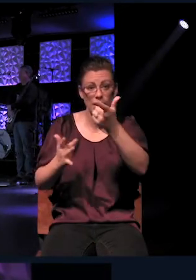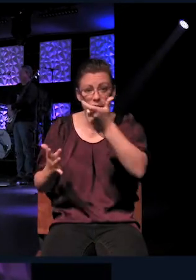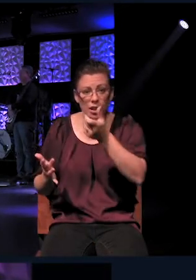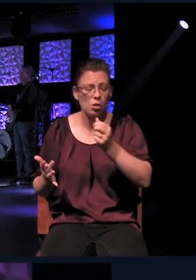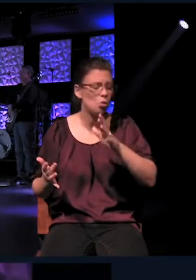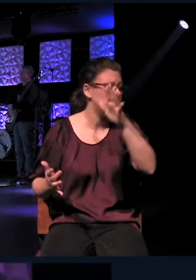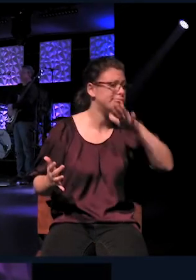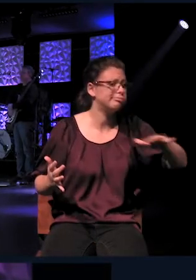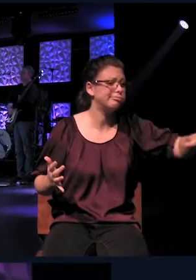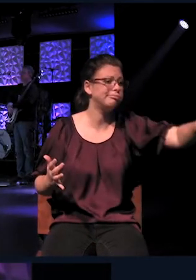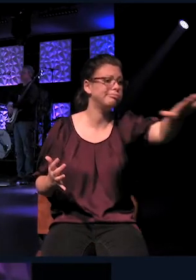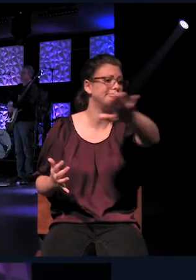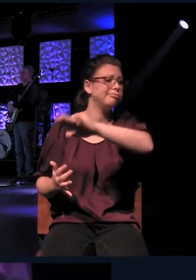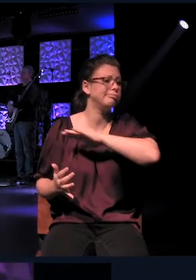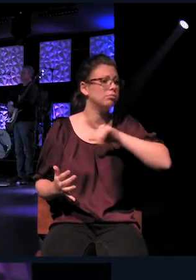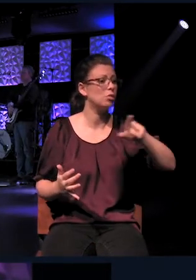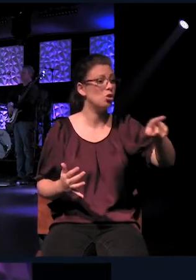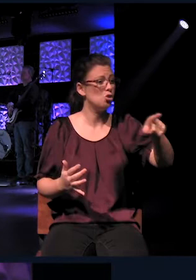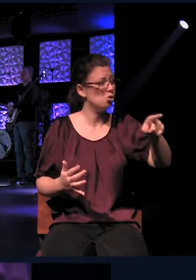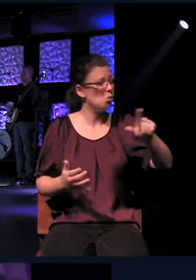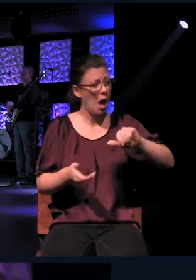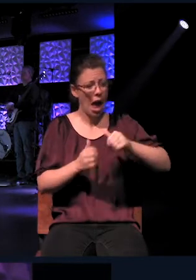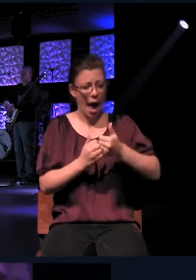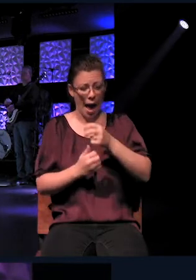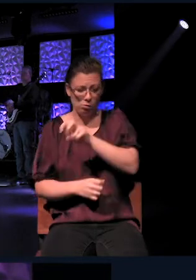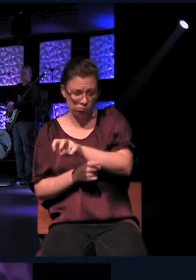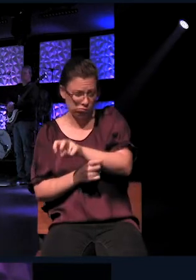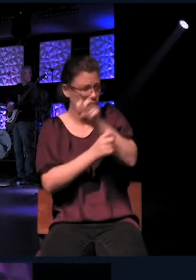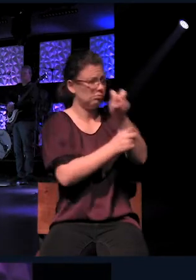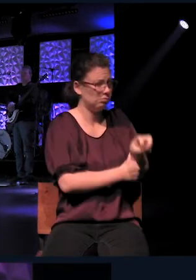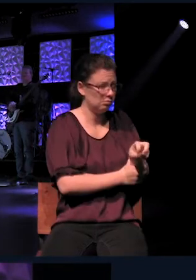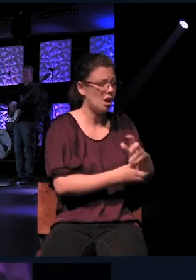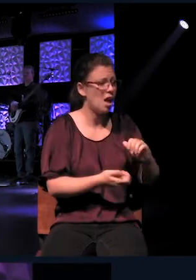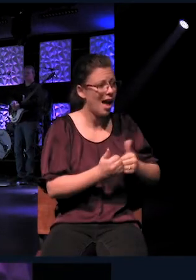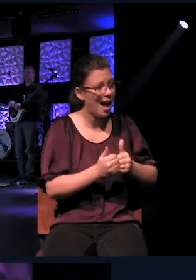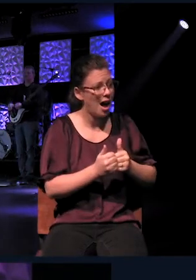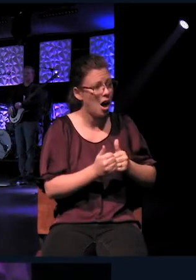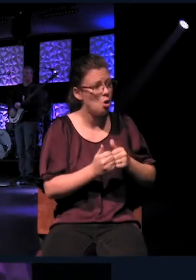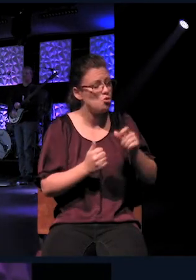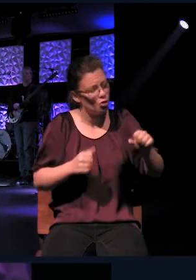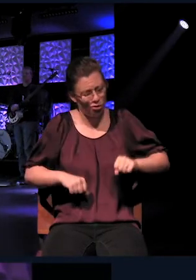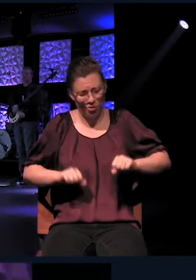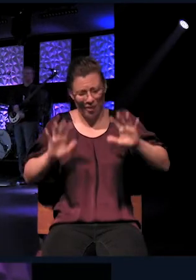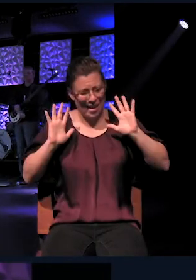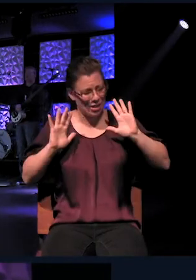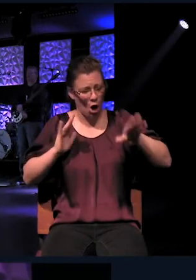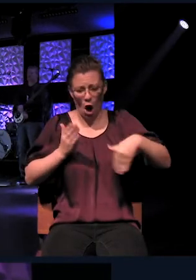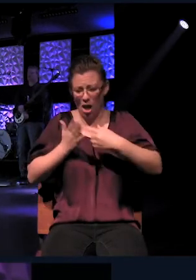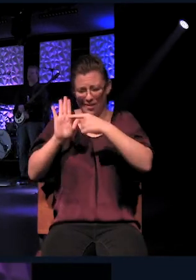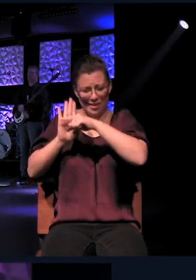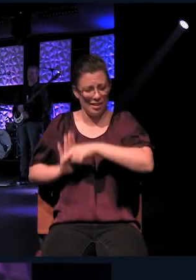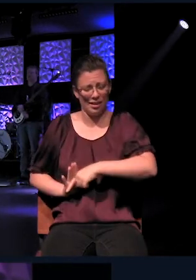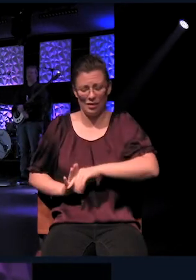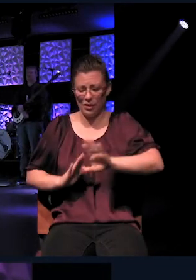all of the junk, all the stuff, and everything that you're carrying to Jesus.